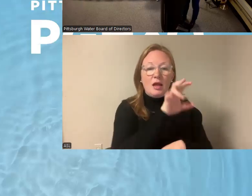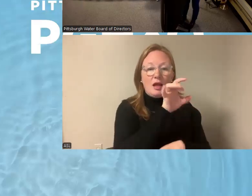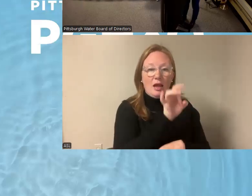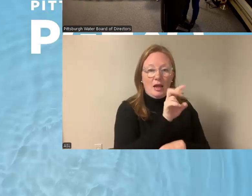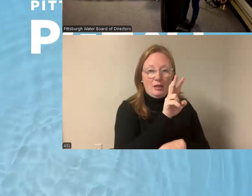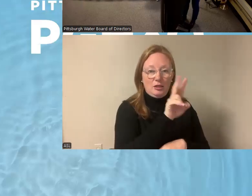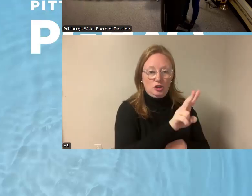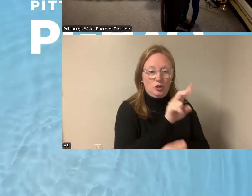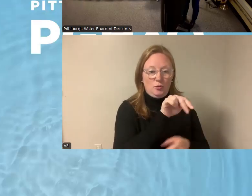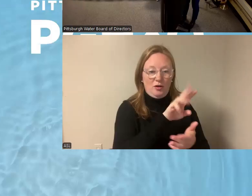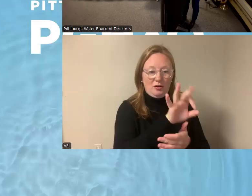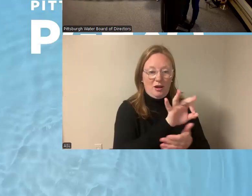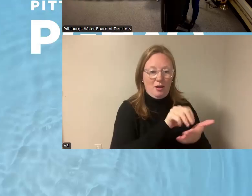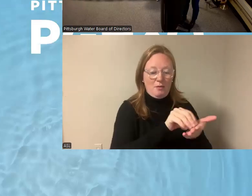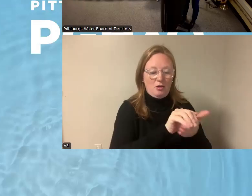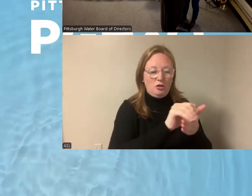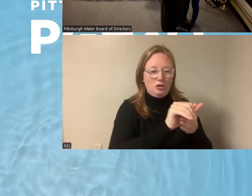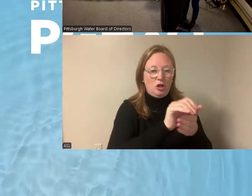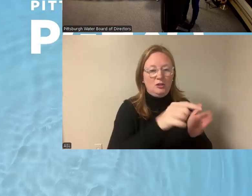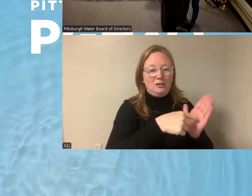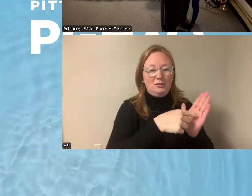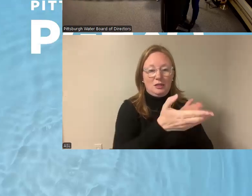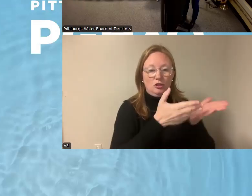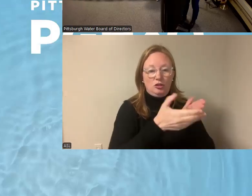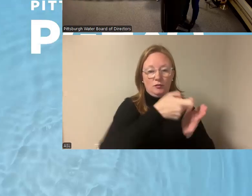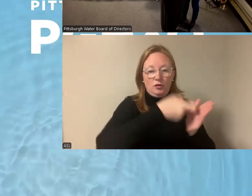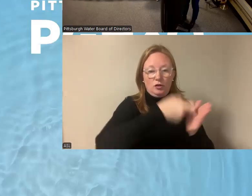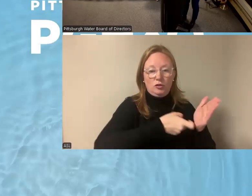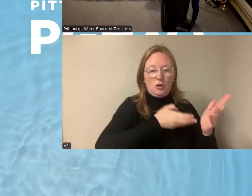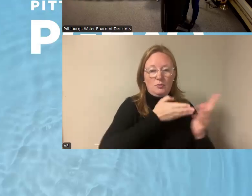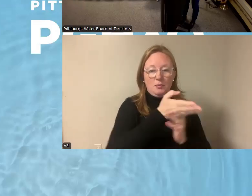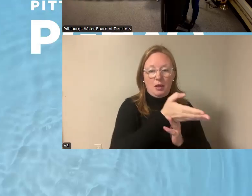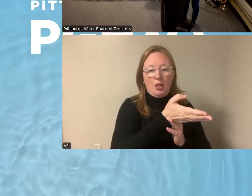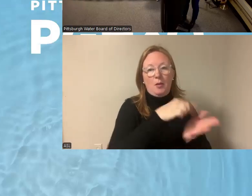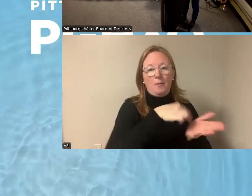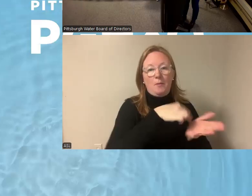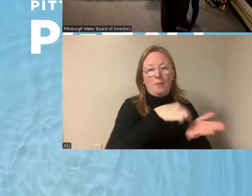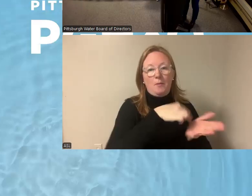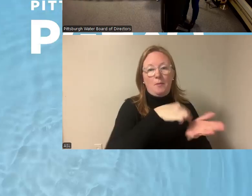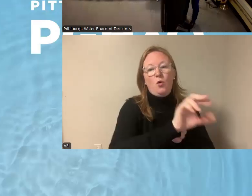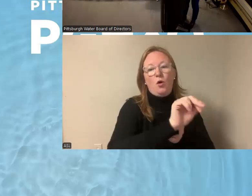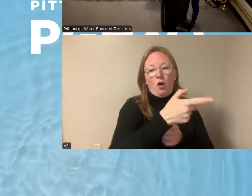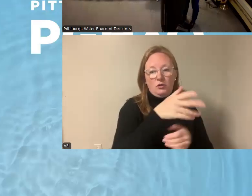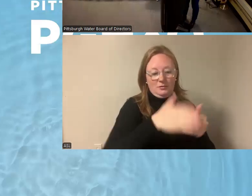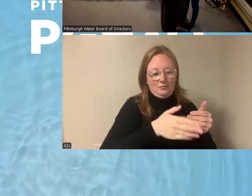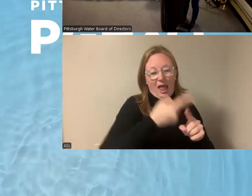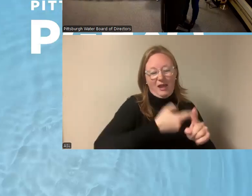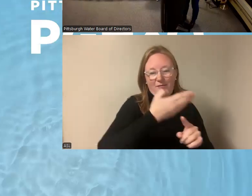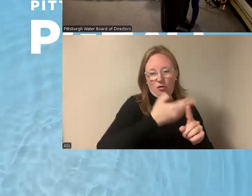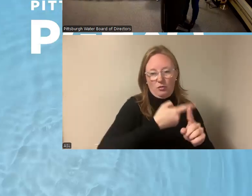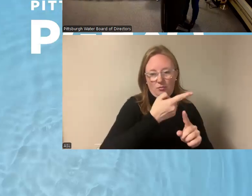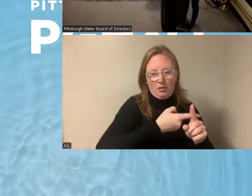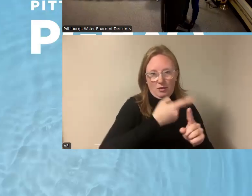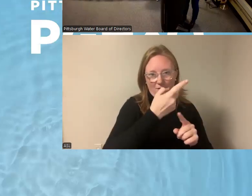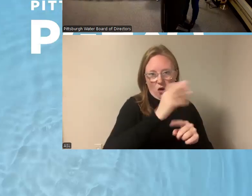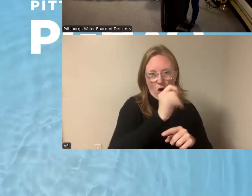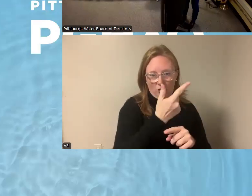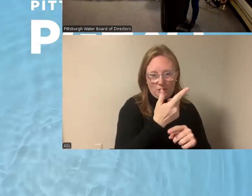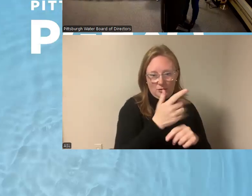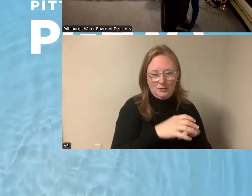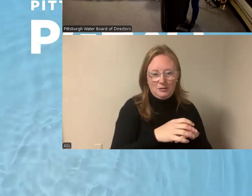$82.9 million in debt service costs have been paid through August 31st of 2025. That represents roughly 93% of the budget for the